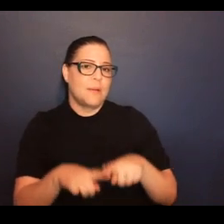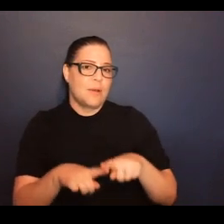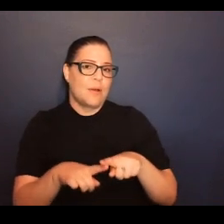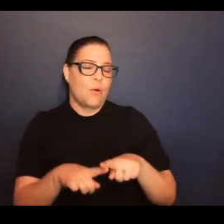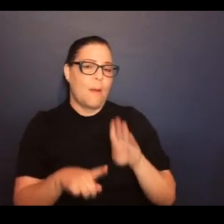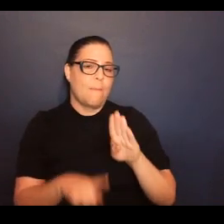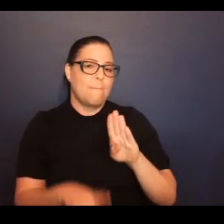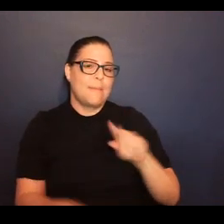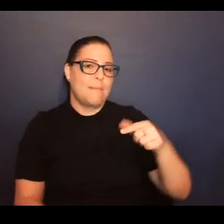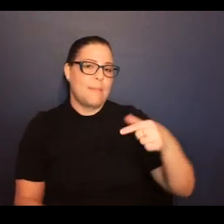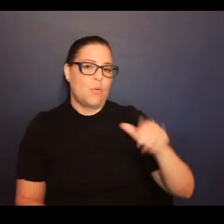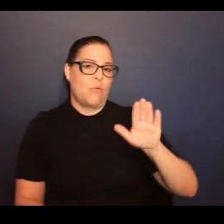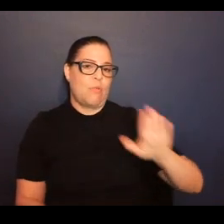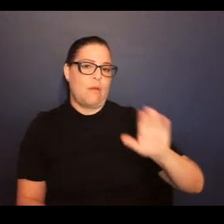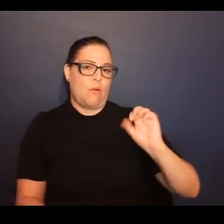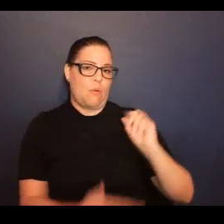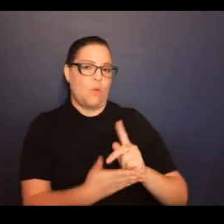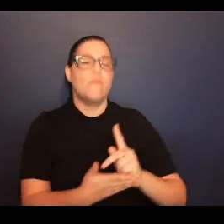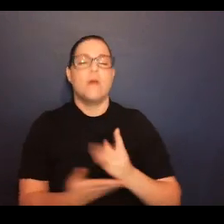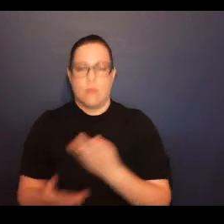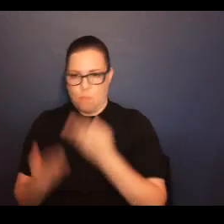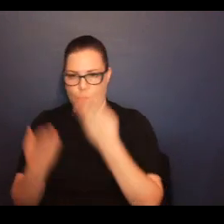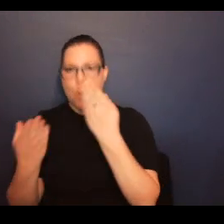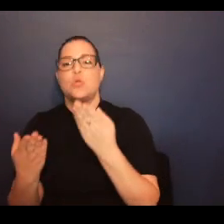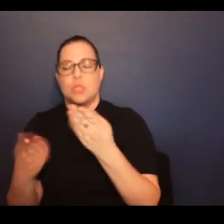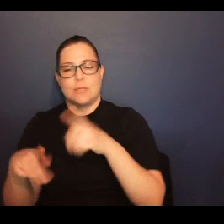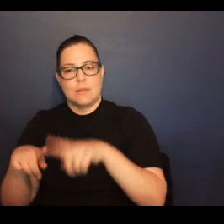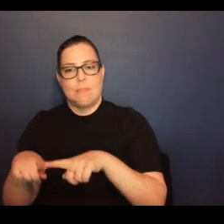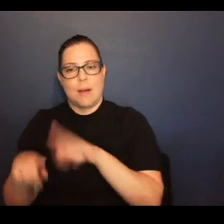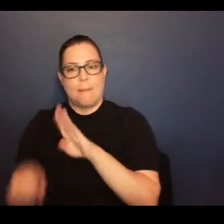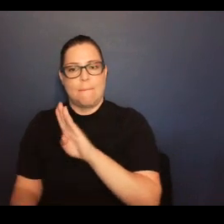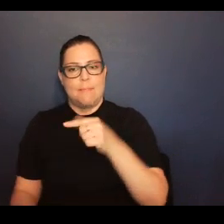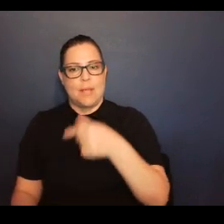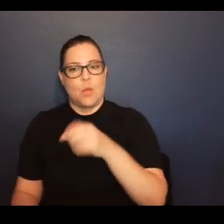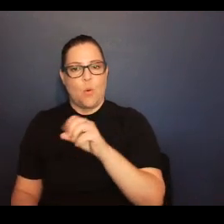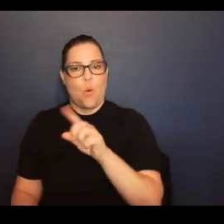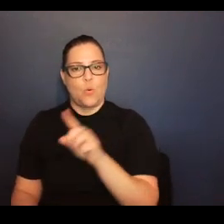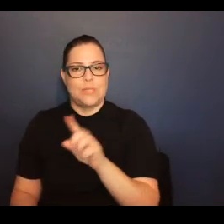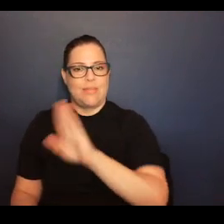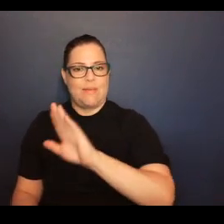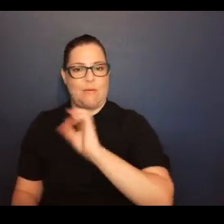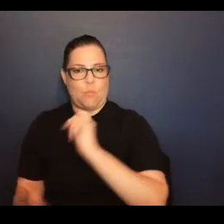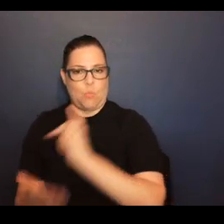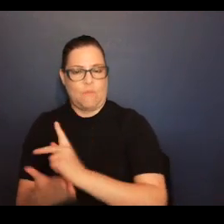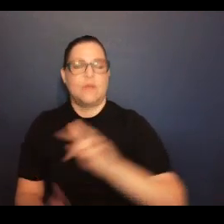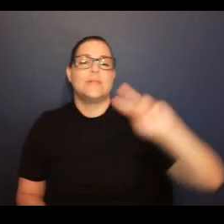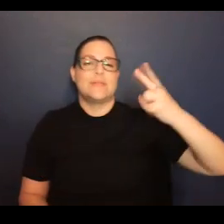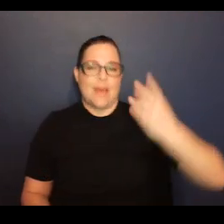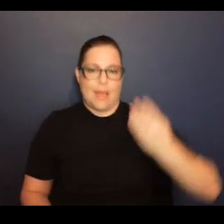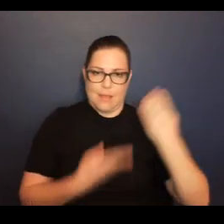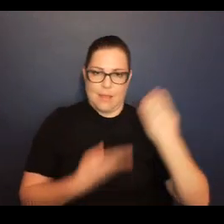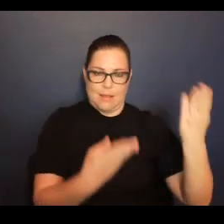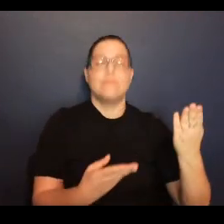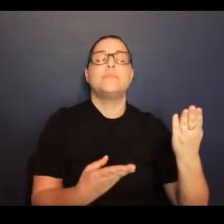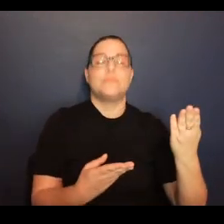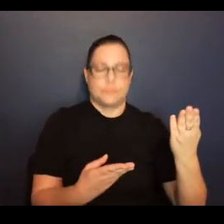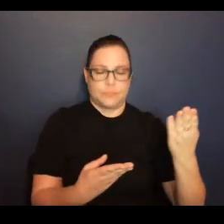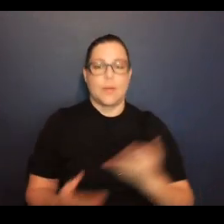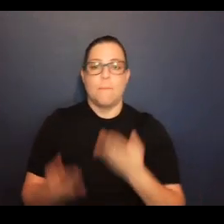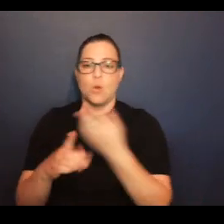approval. Thank you. Motion to approve contingent upon BBQOZ's approval. Second. All right, we have a motion